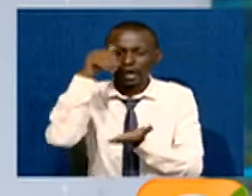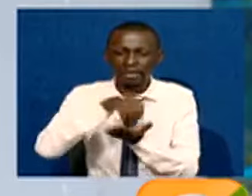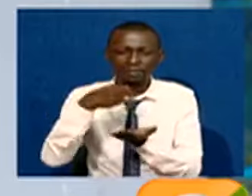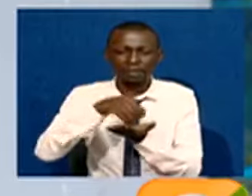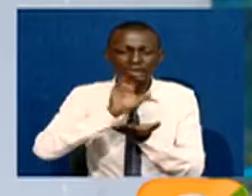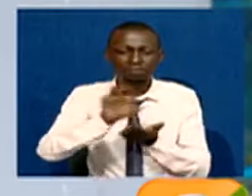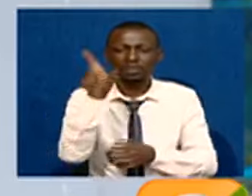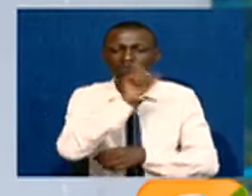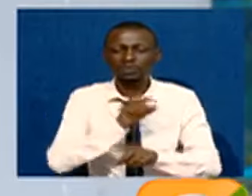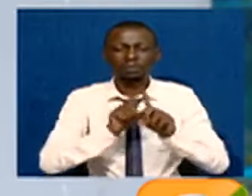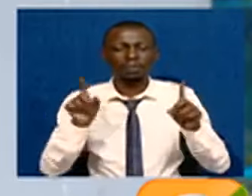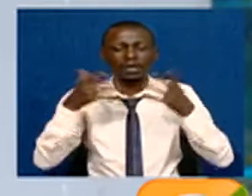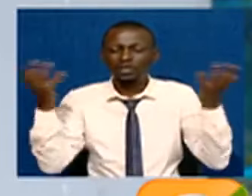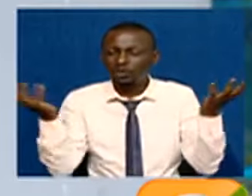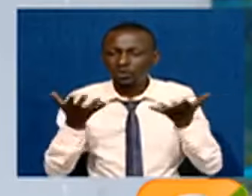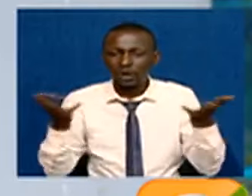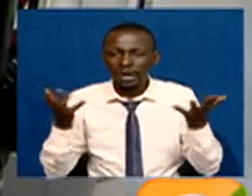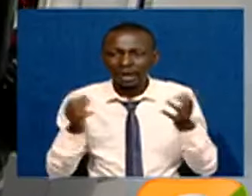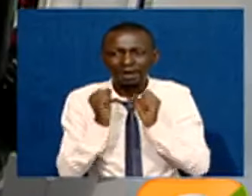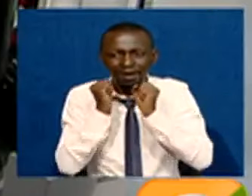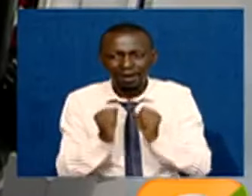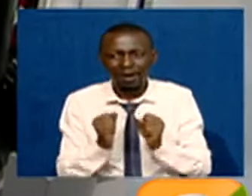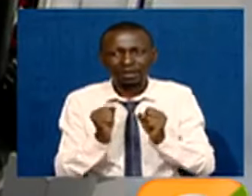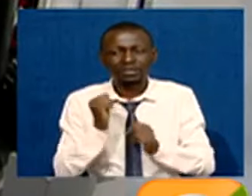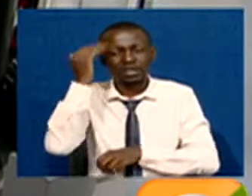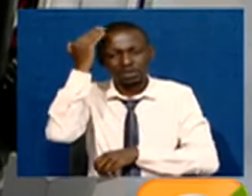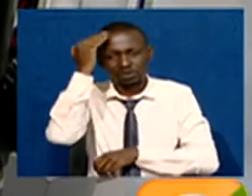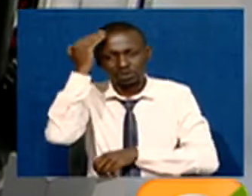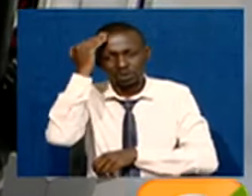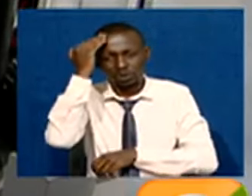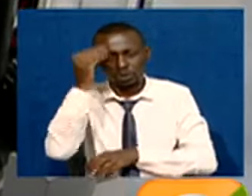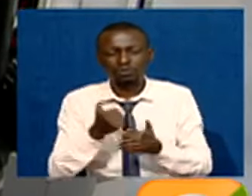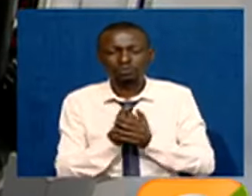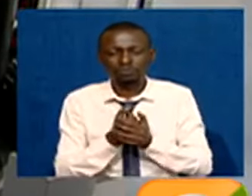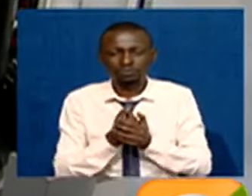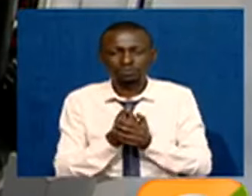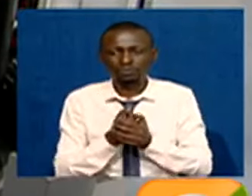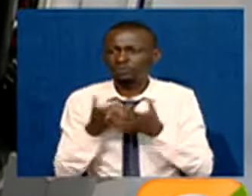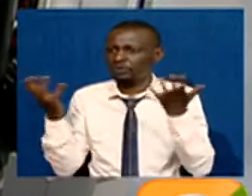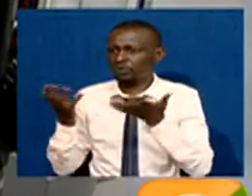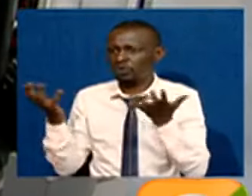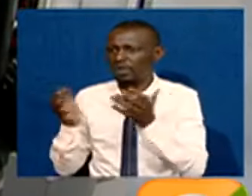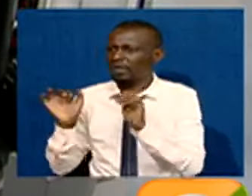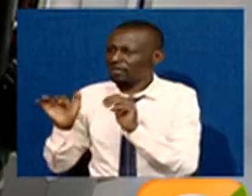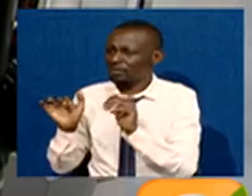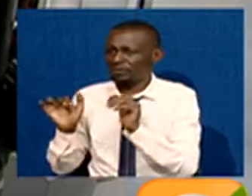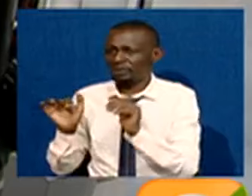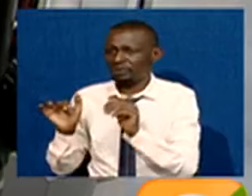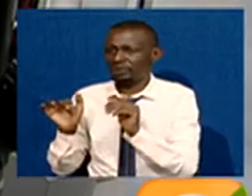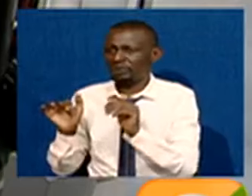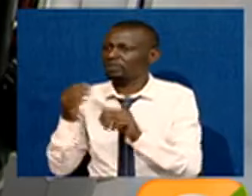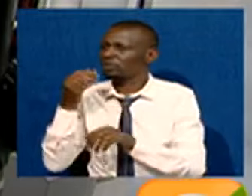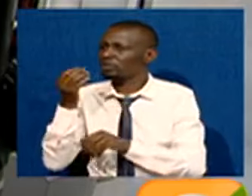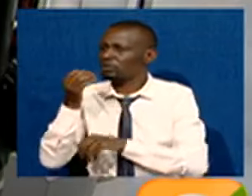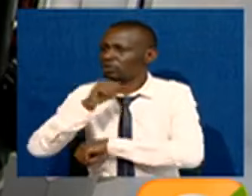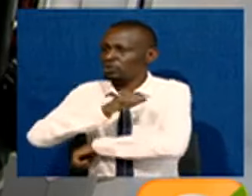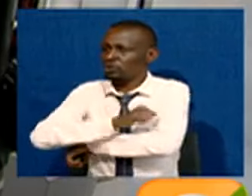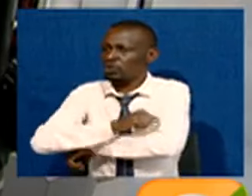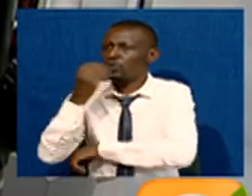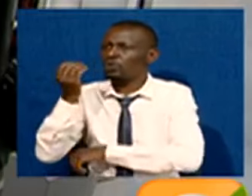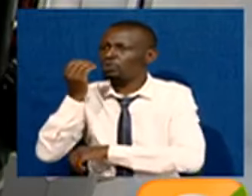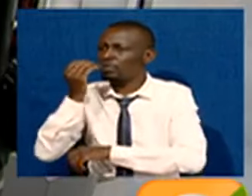where. So where has it been reallocated? Is it to NDMA? Yeah, so just pause for a minute. So where does the school feeding program go to? To the